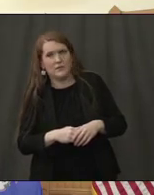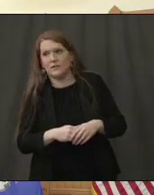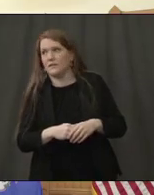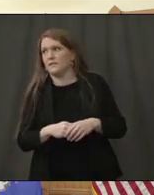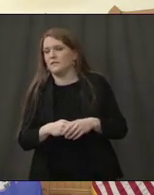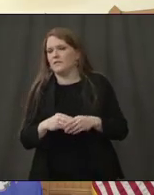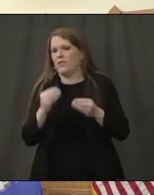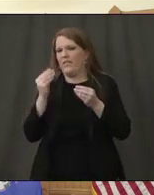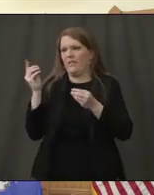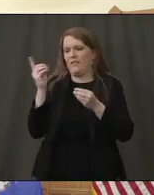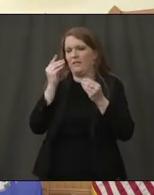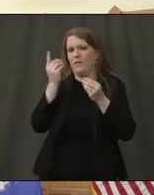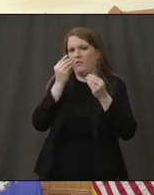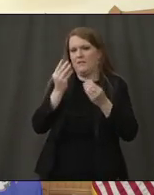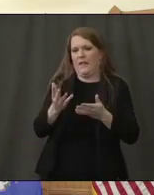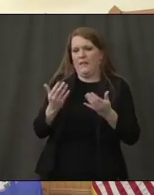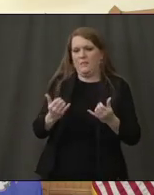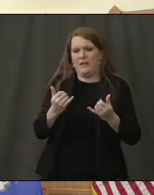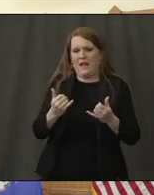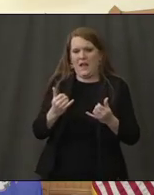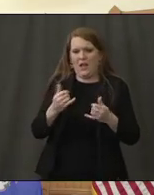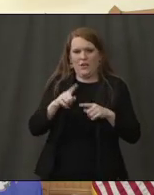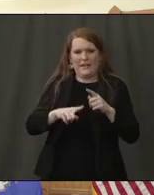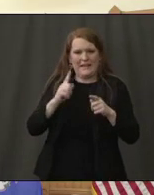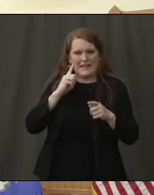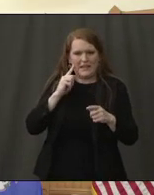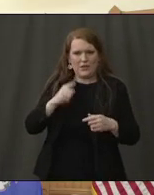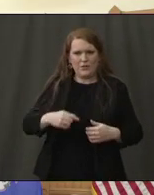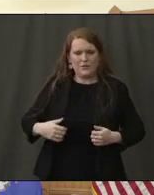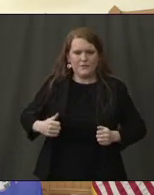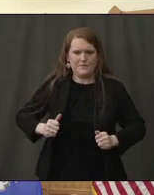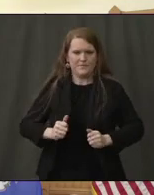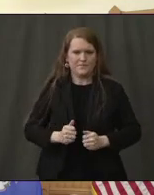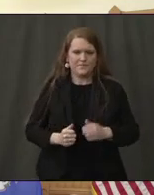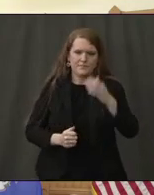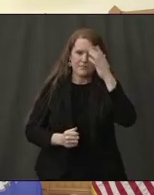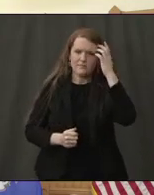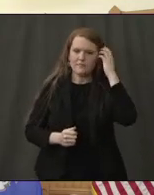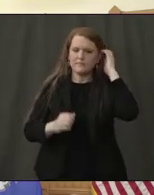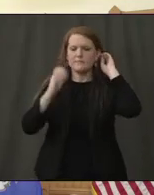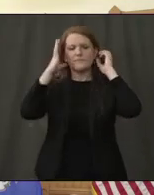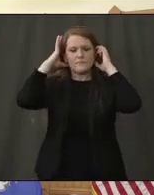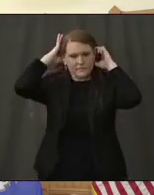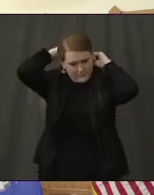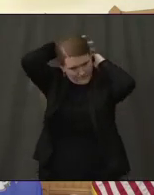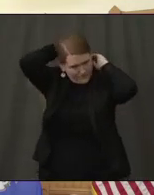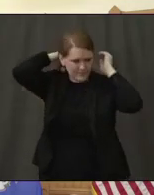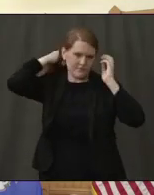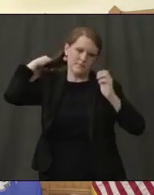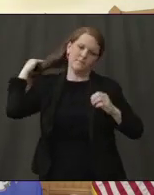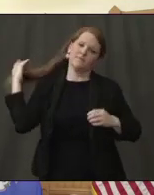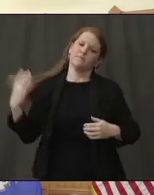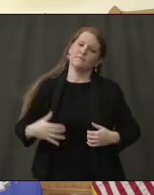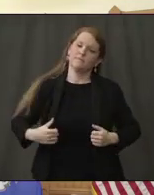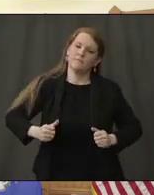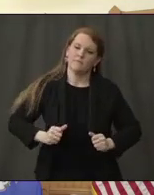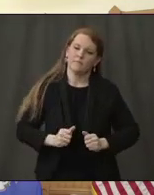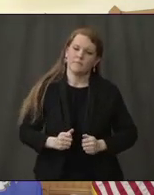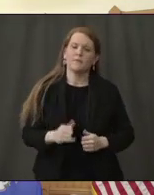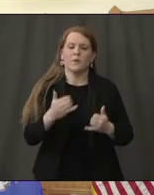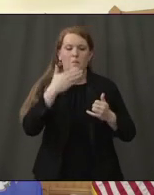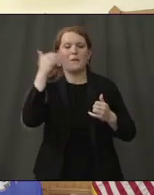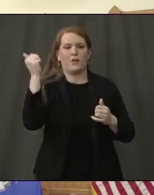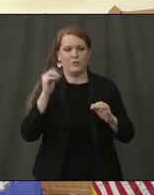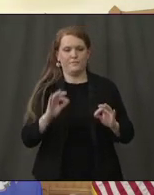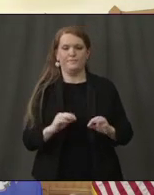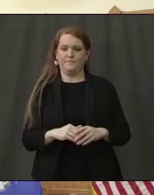PPE? Bob, can you move the microphone closer? It's very difficult to hear you. How about now? Is that better? Yes.